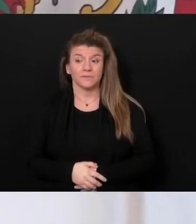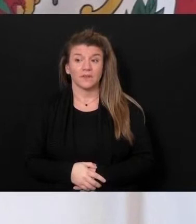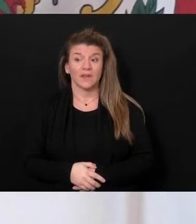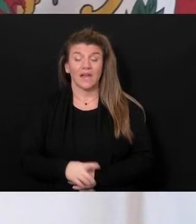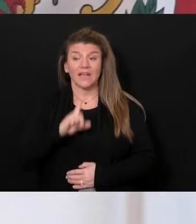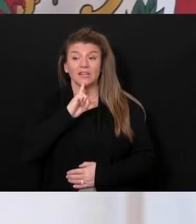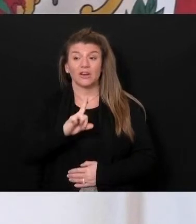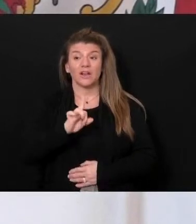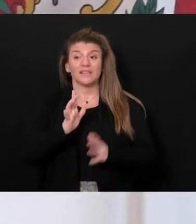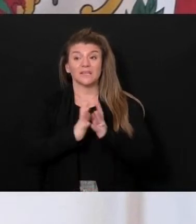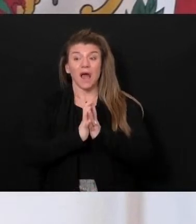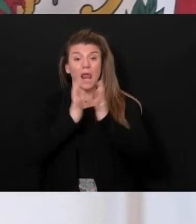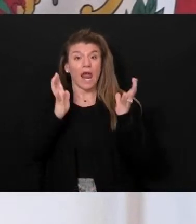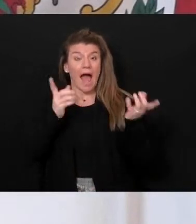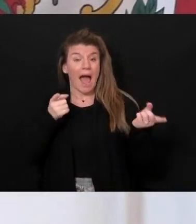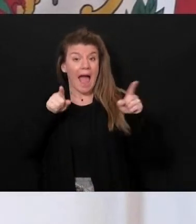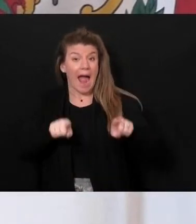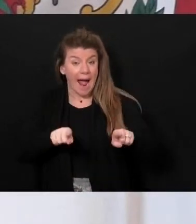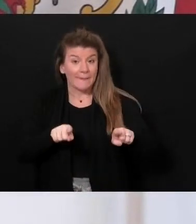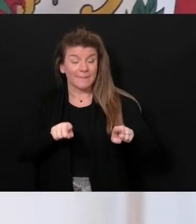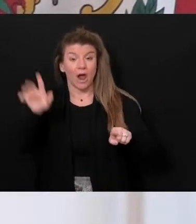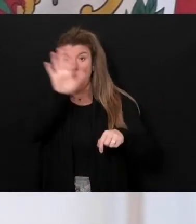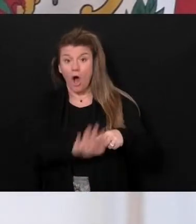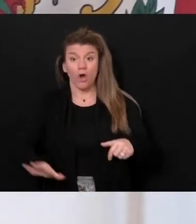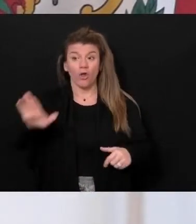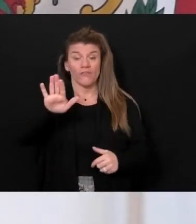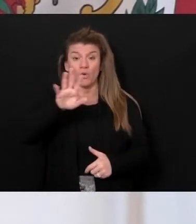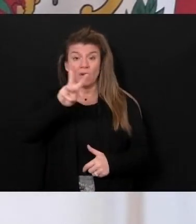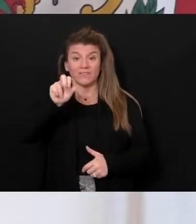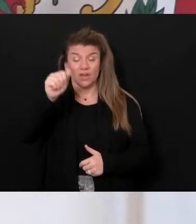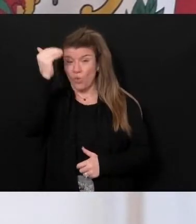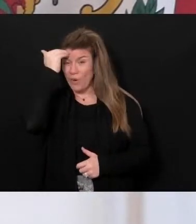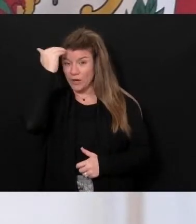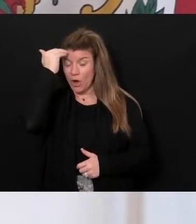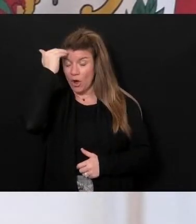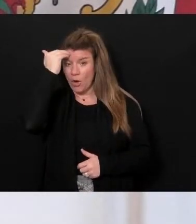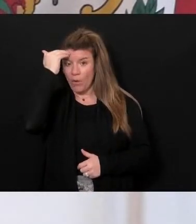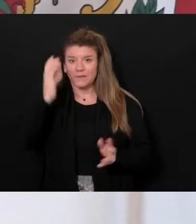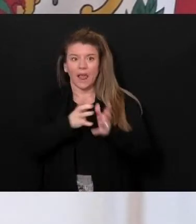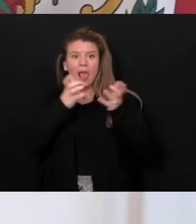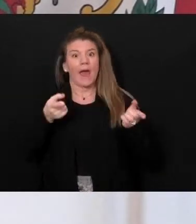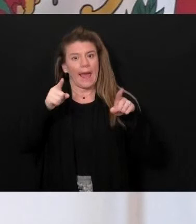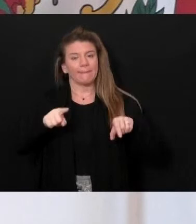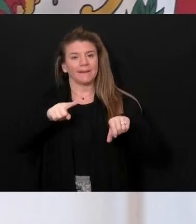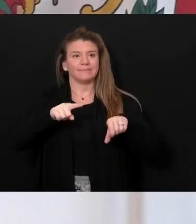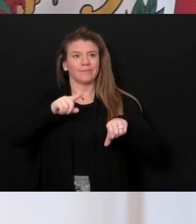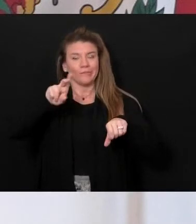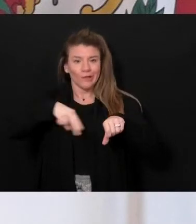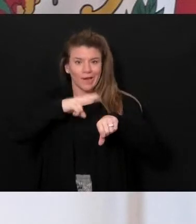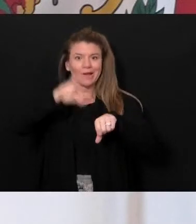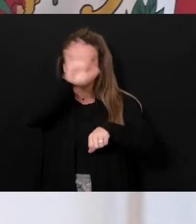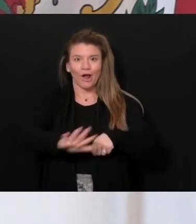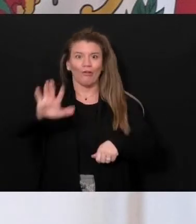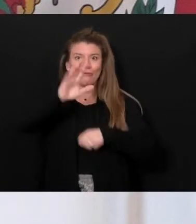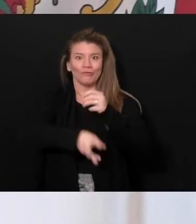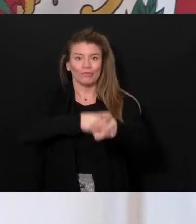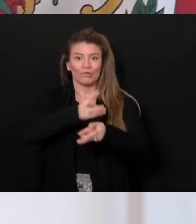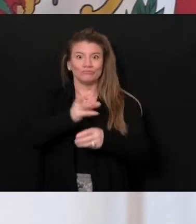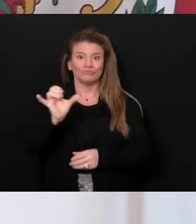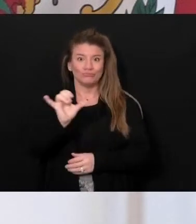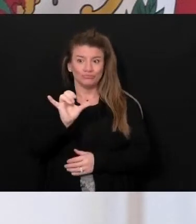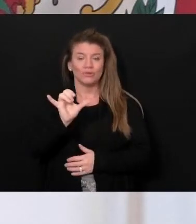There's a lot going on within West Virginia. We all know there's a lot going on within our nation. But, and